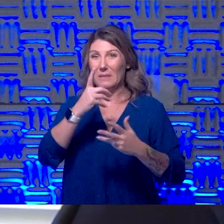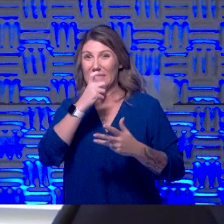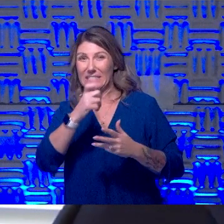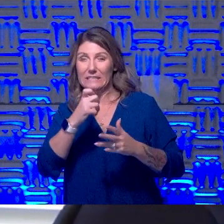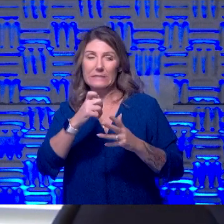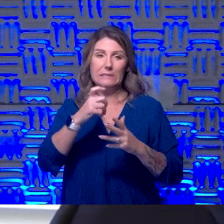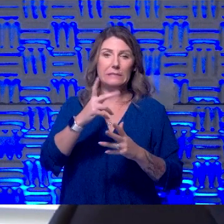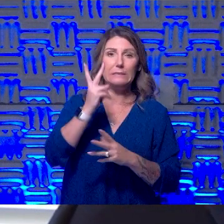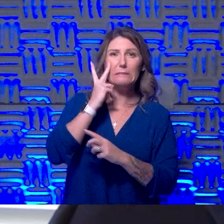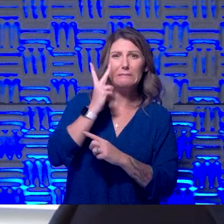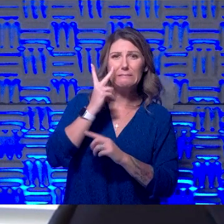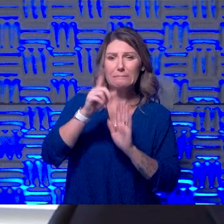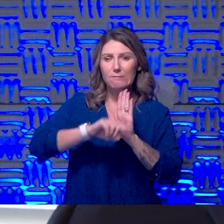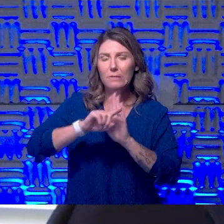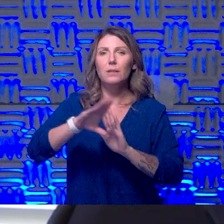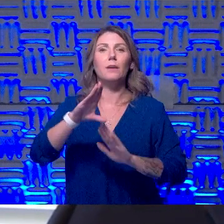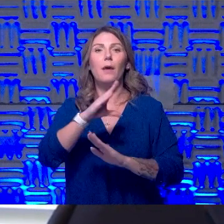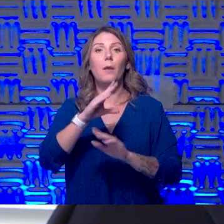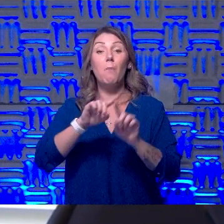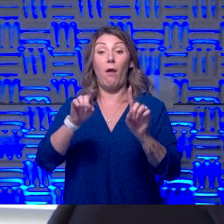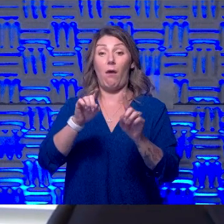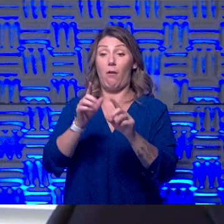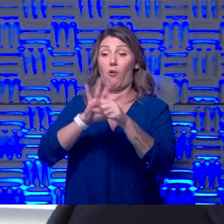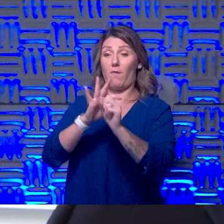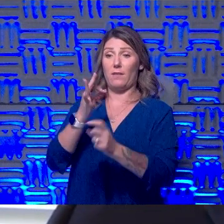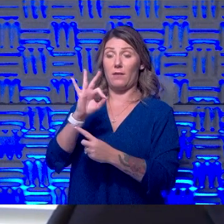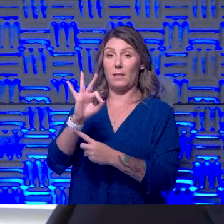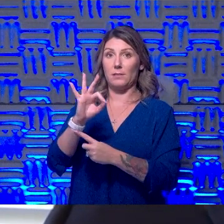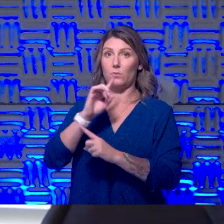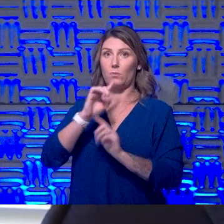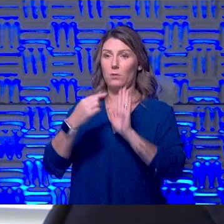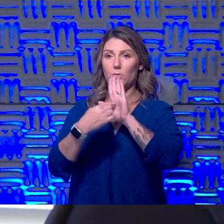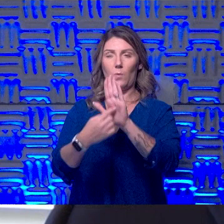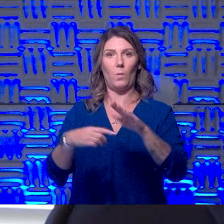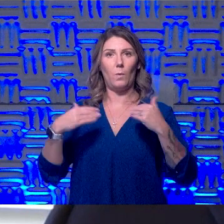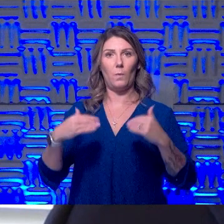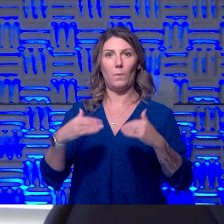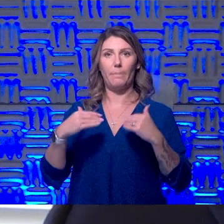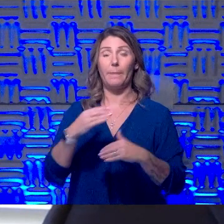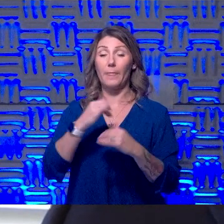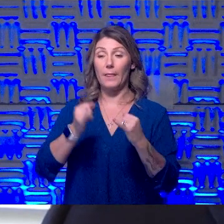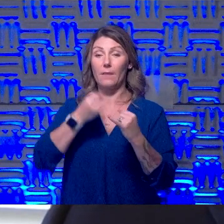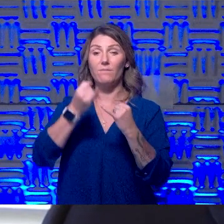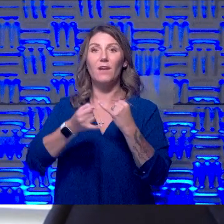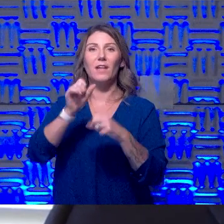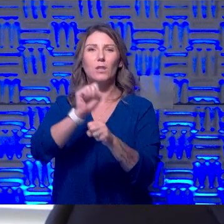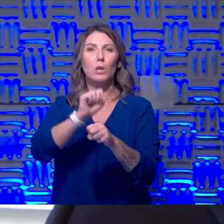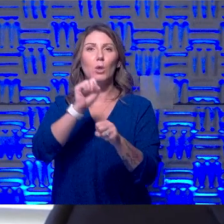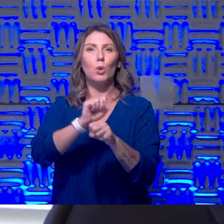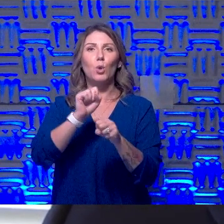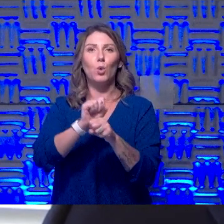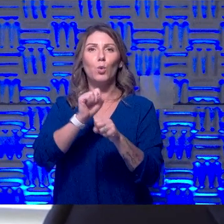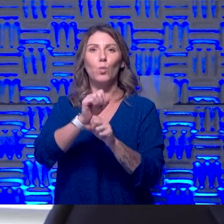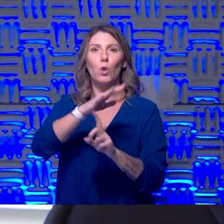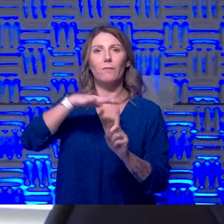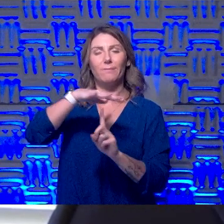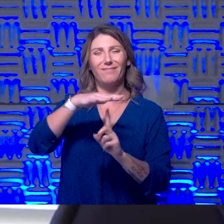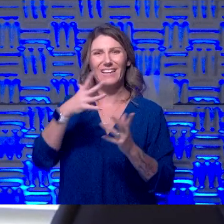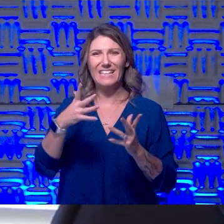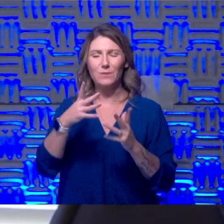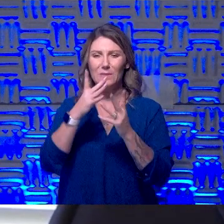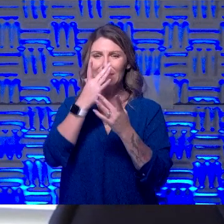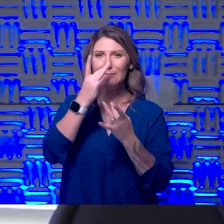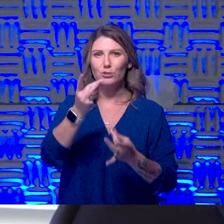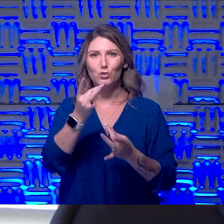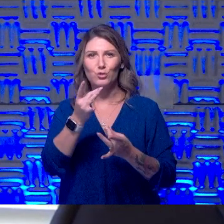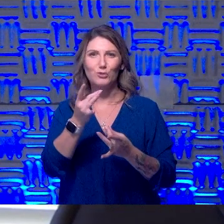decades. But COVID-19 has really magnified as we see that. And then finally, the workforce. And an interesting thing about workforce, obviously,